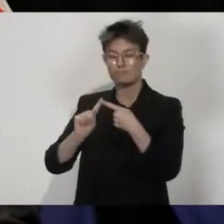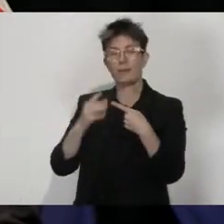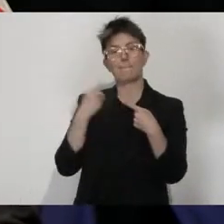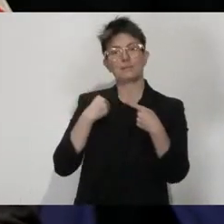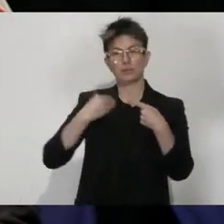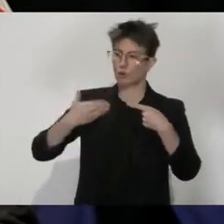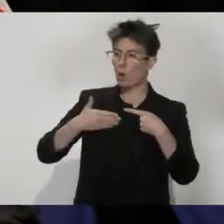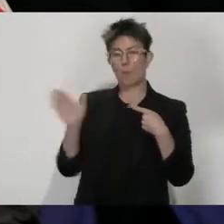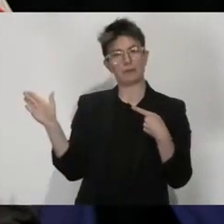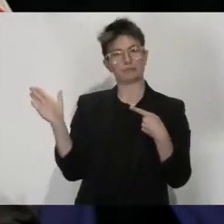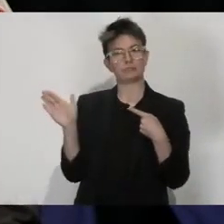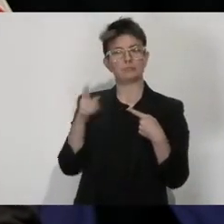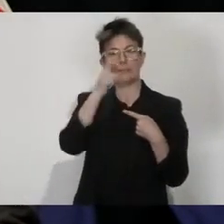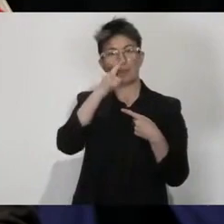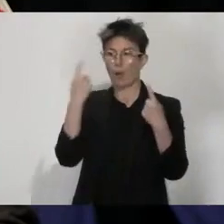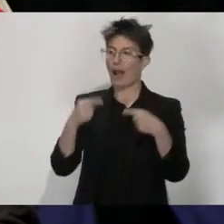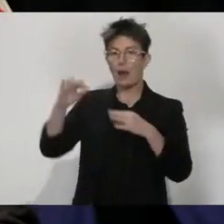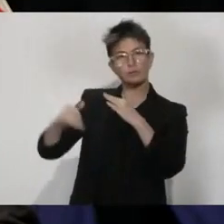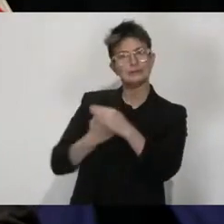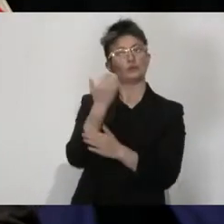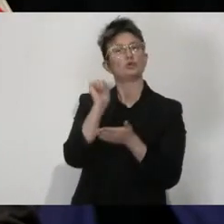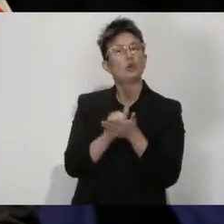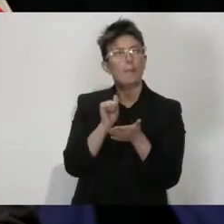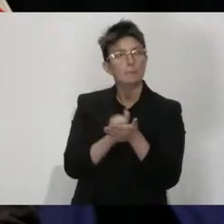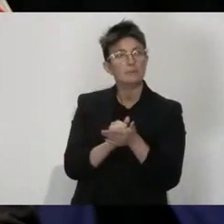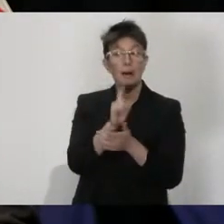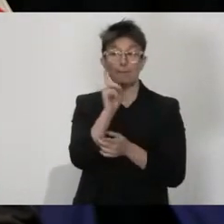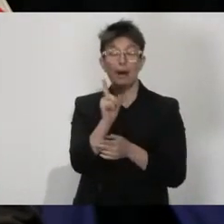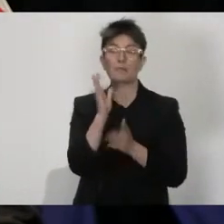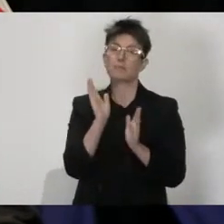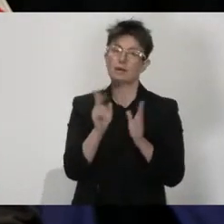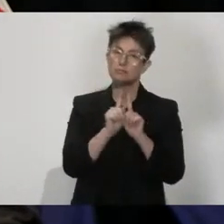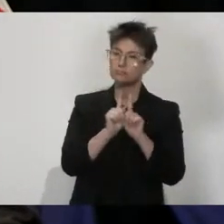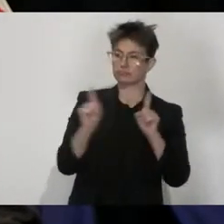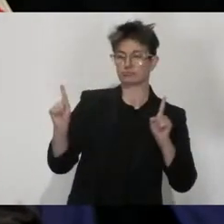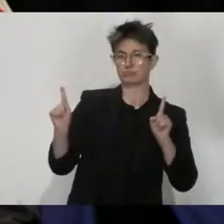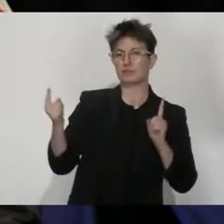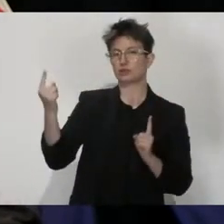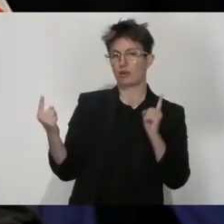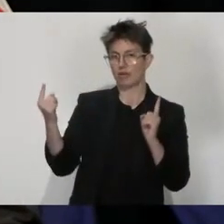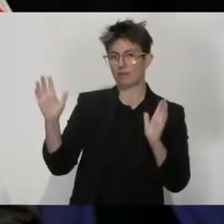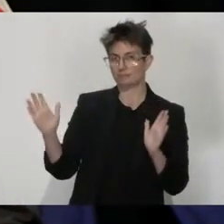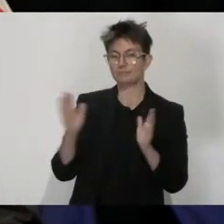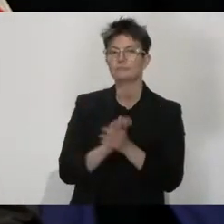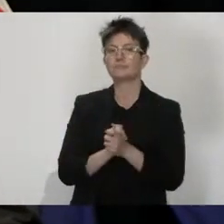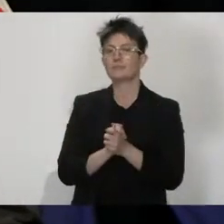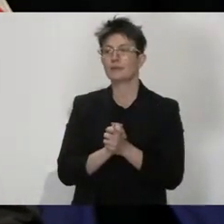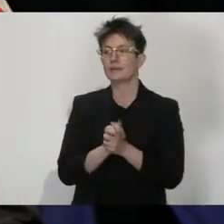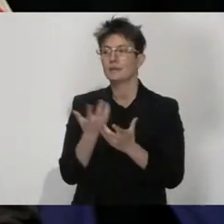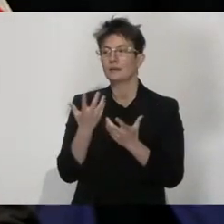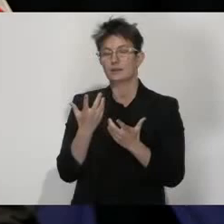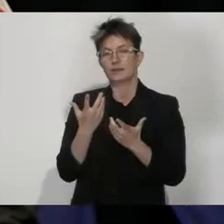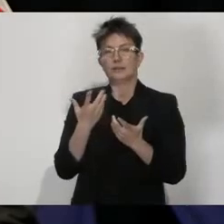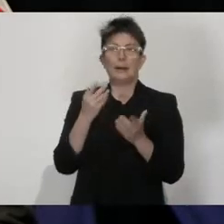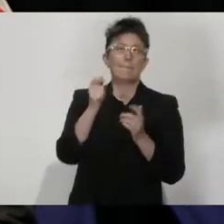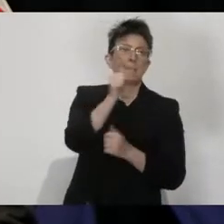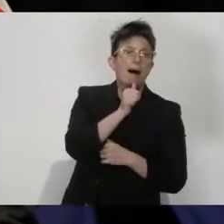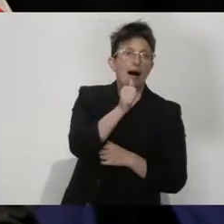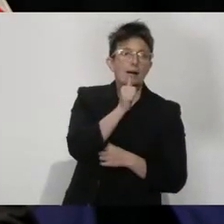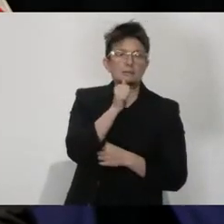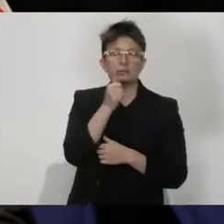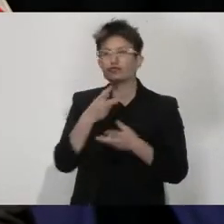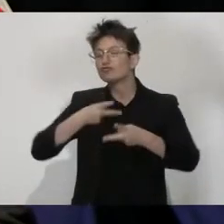on their premises so long as there is physical distancing. Hospitality businesses are open, including bars, but with the 3